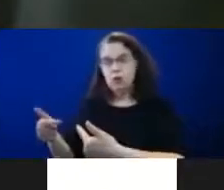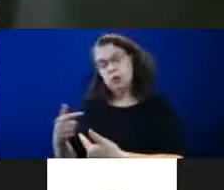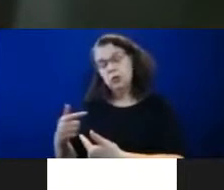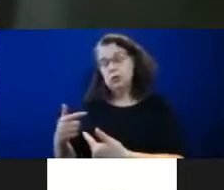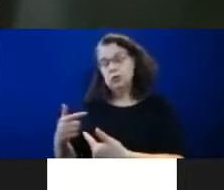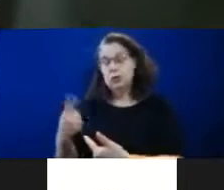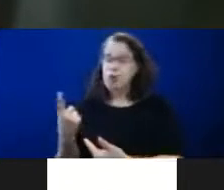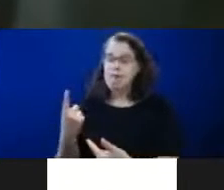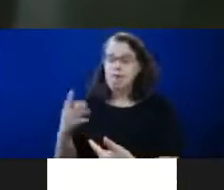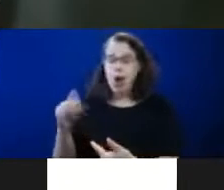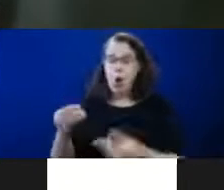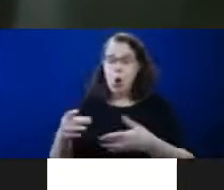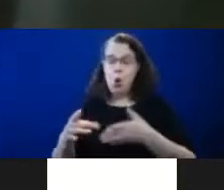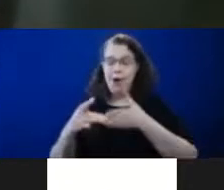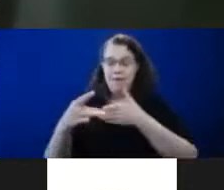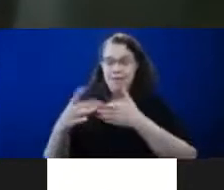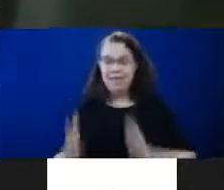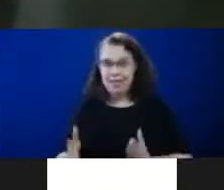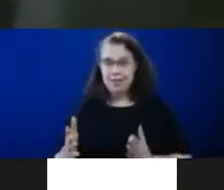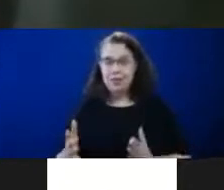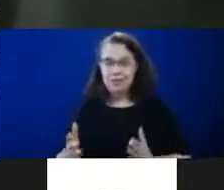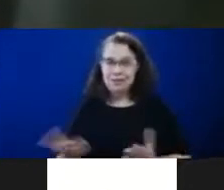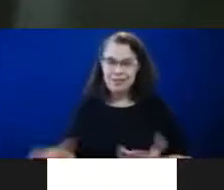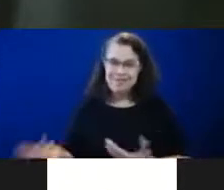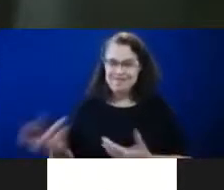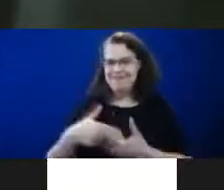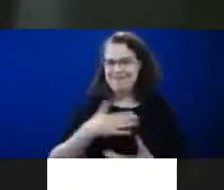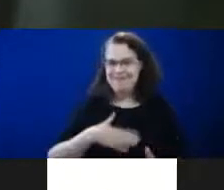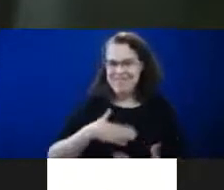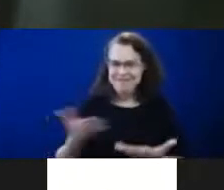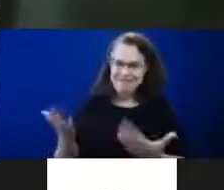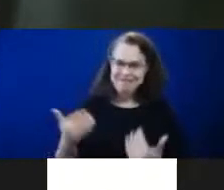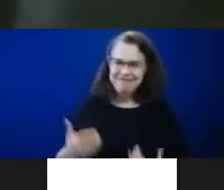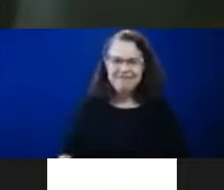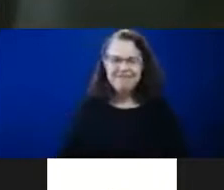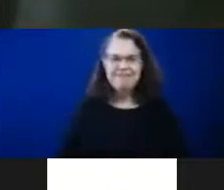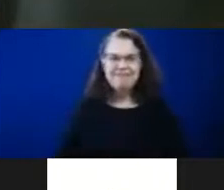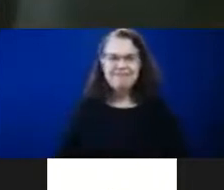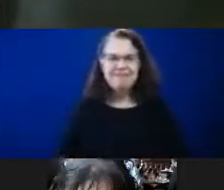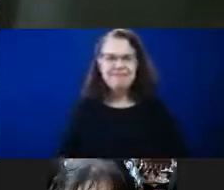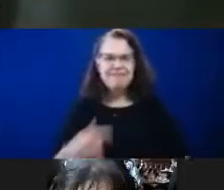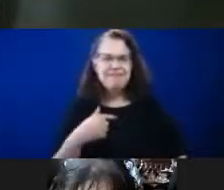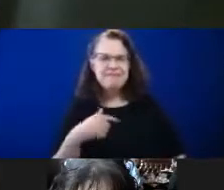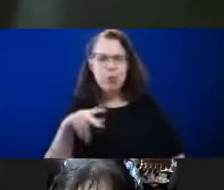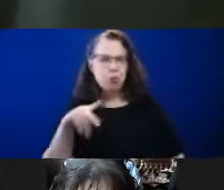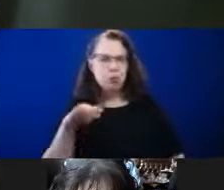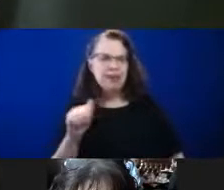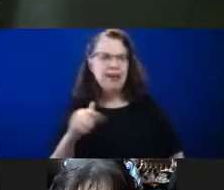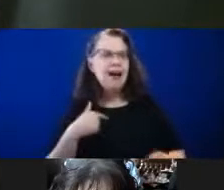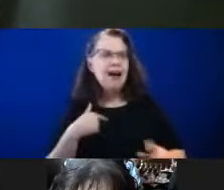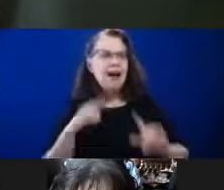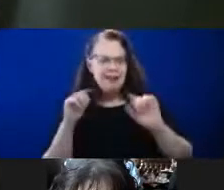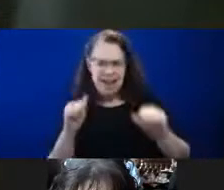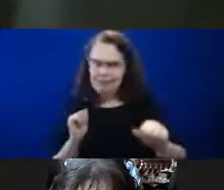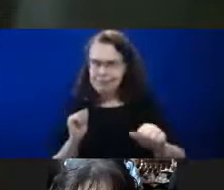co-facilitators. Jump right in. I can jump in. So we had a